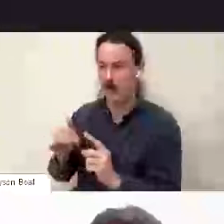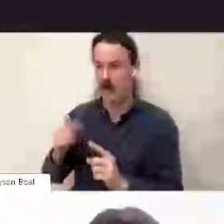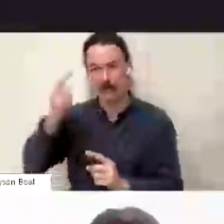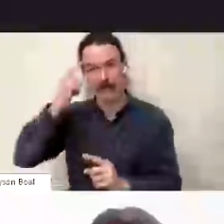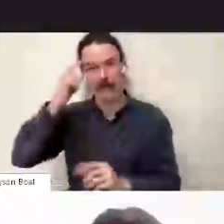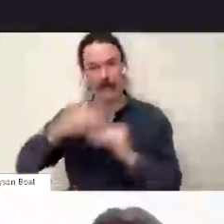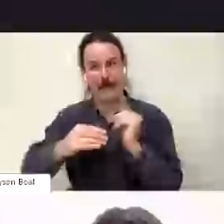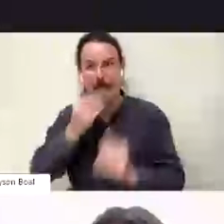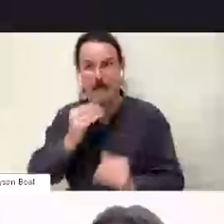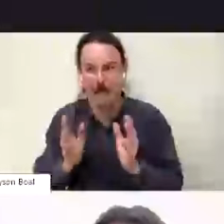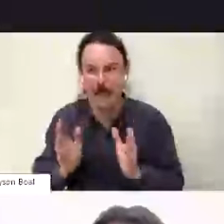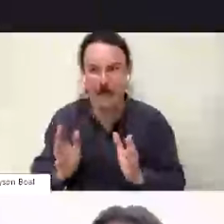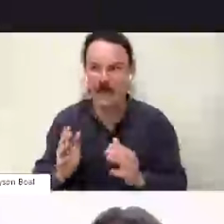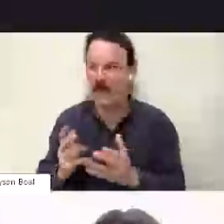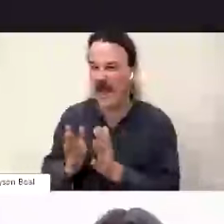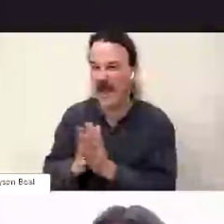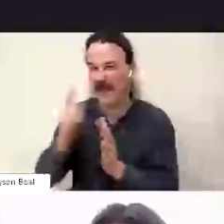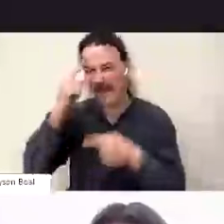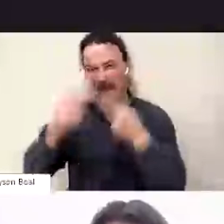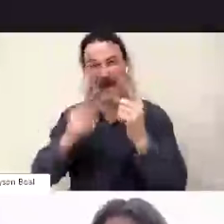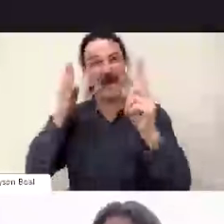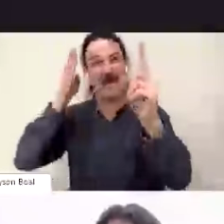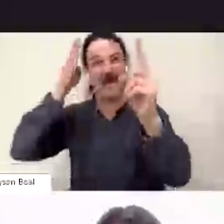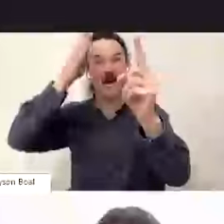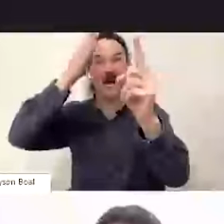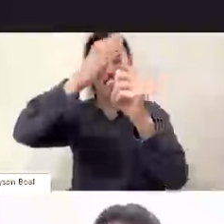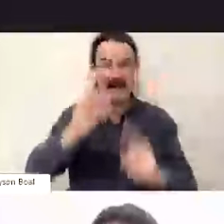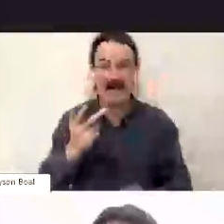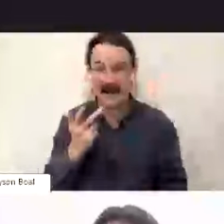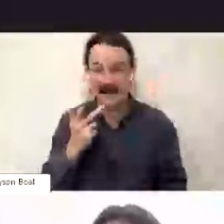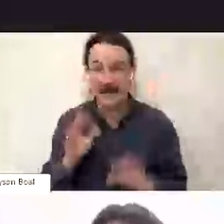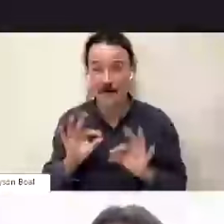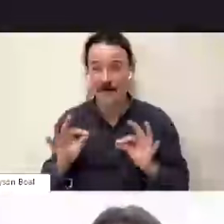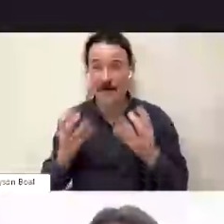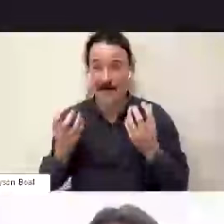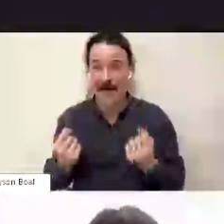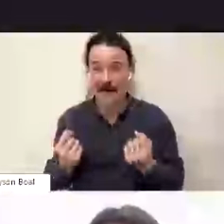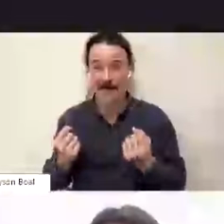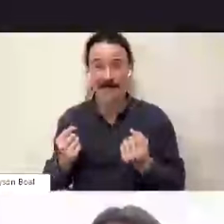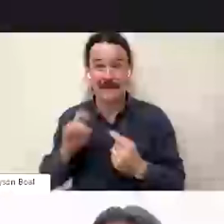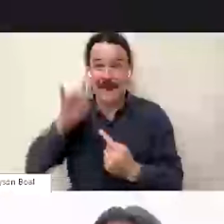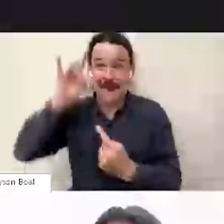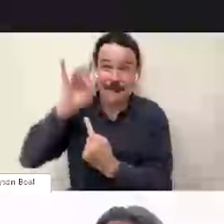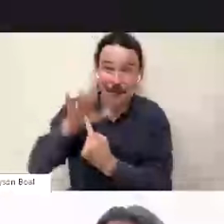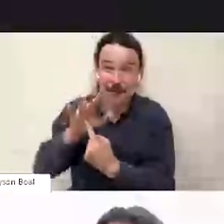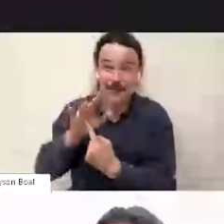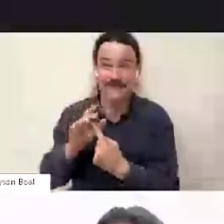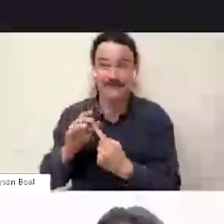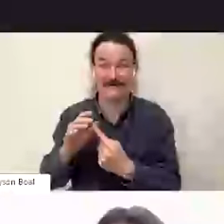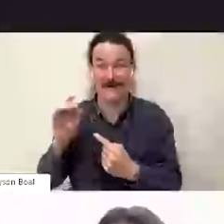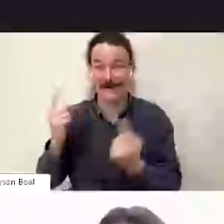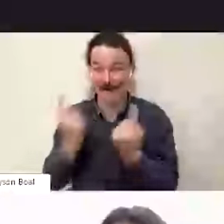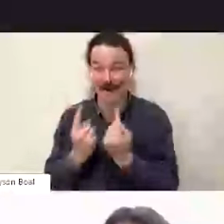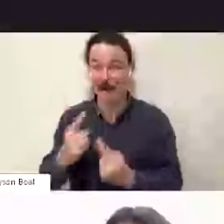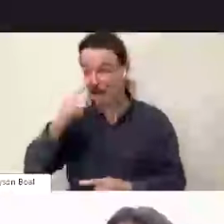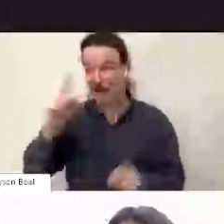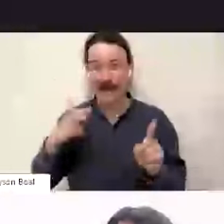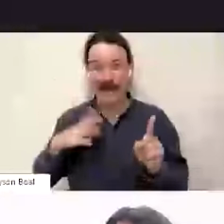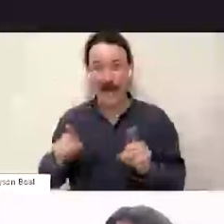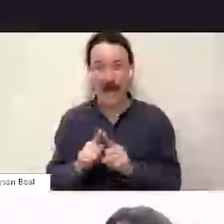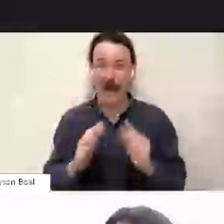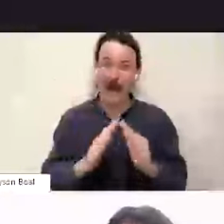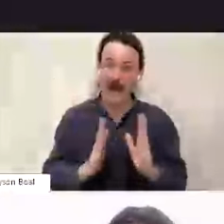goals and aspirations are if we don't actually have the fundamental thing to live a well life? So it's definitely a common theme